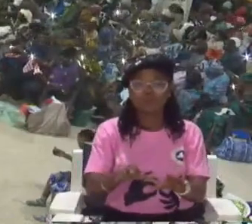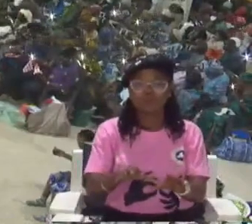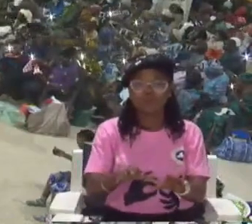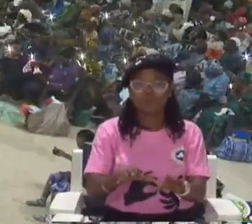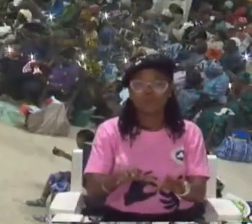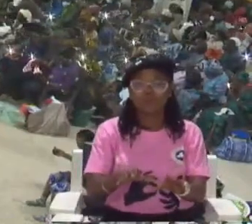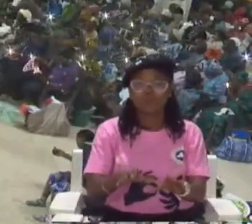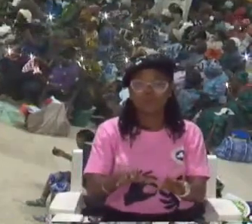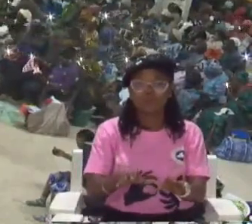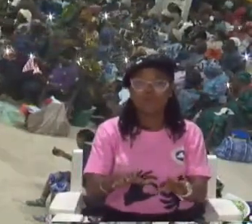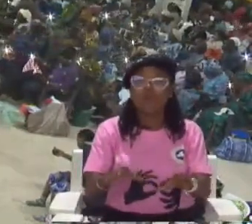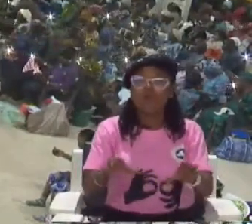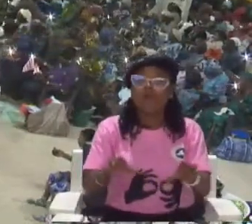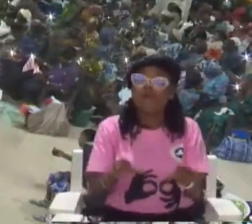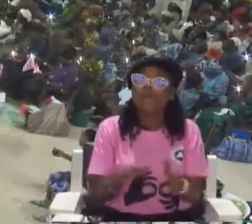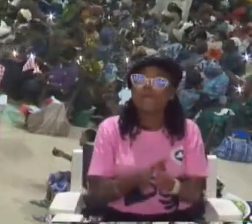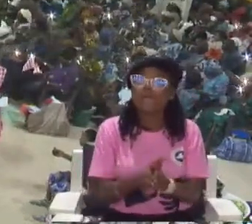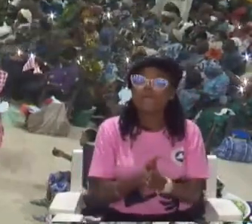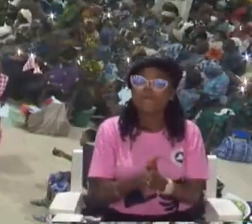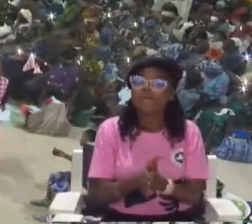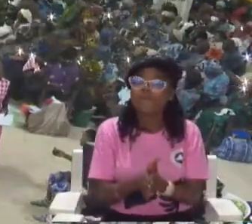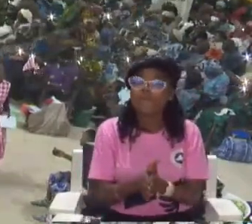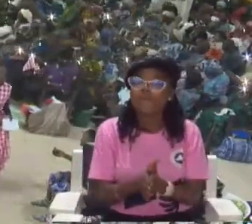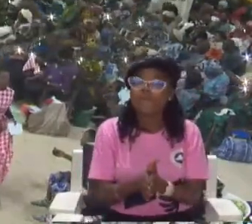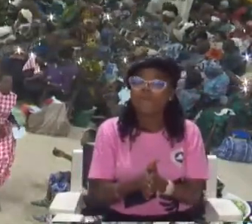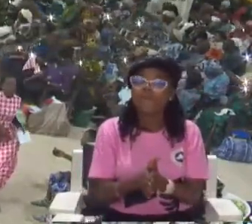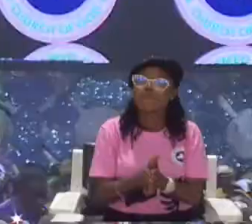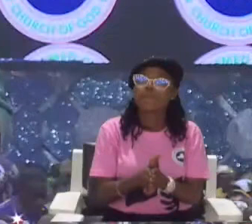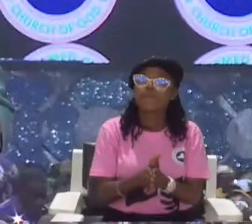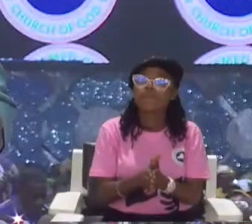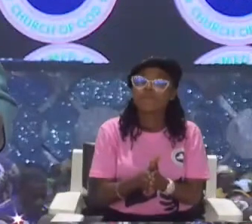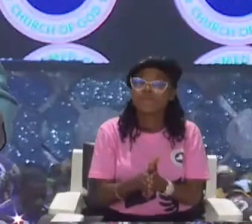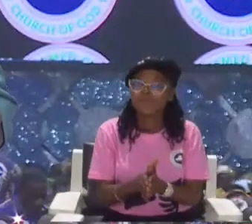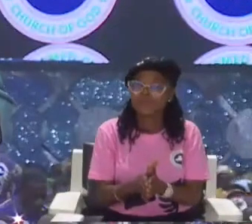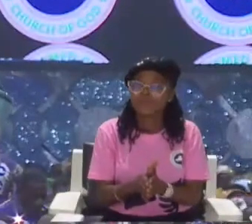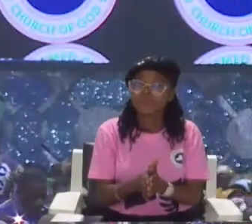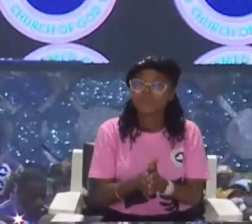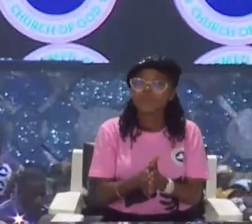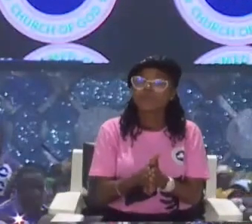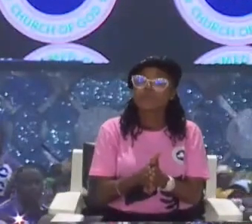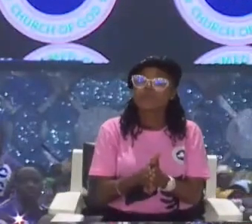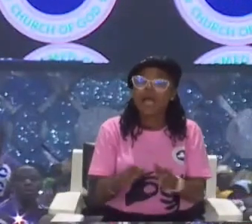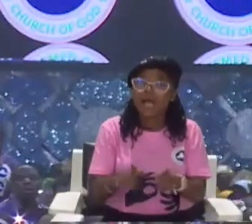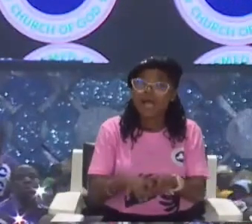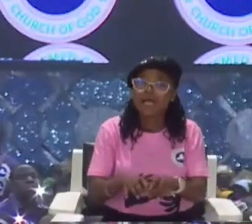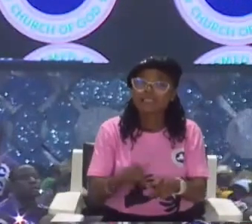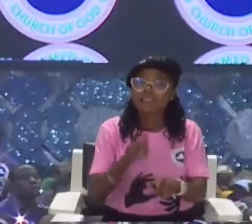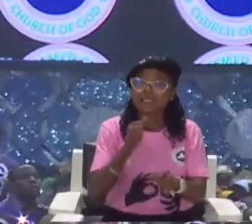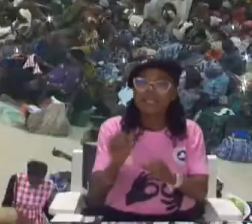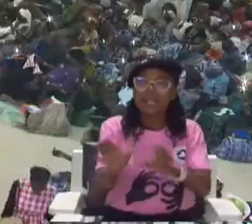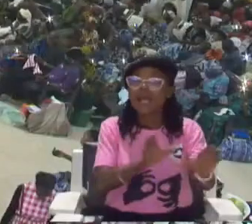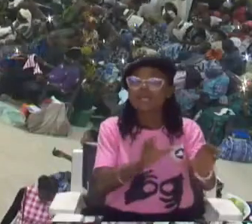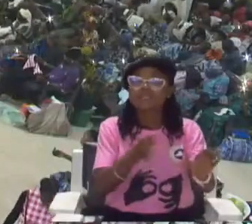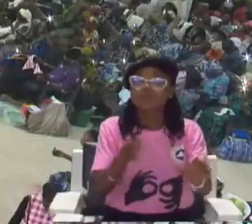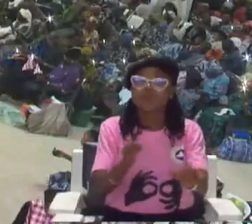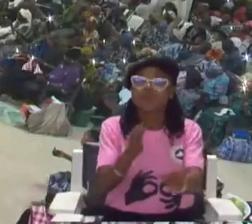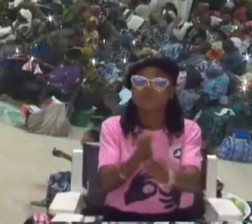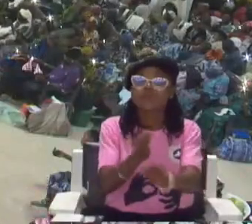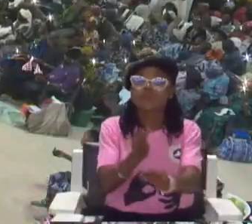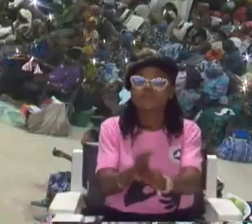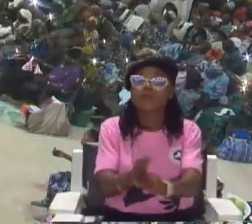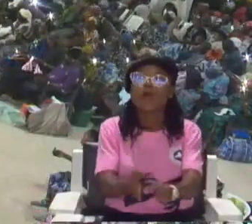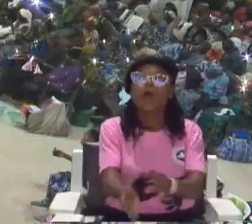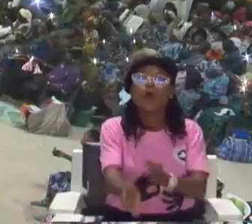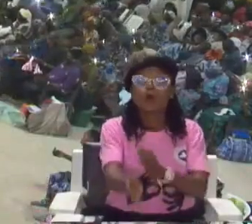as an act of faith. Onkan beti a man se gege bi ohun igbagbo. God wants us to do it